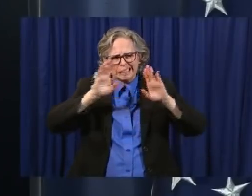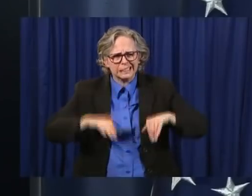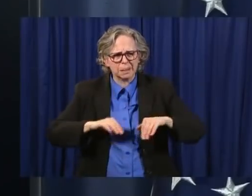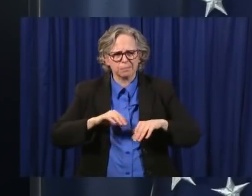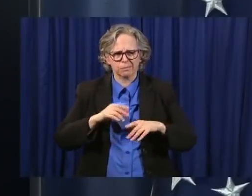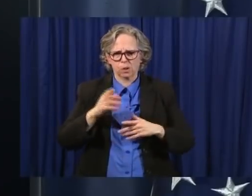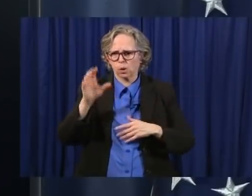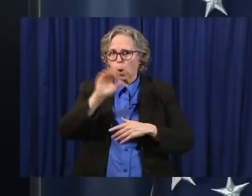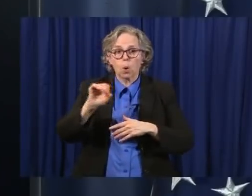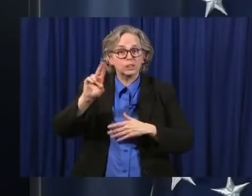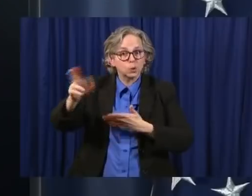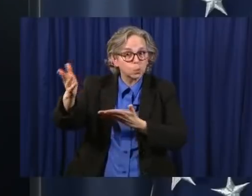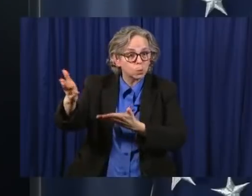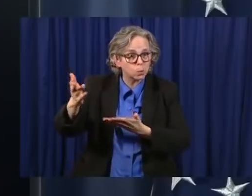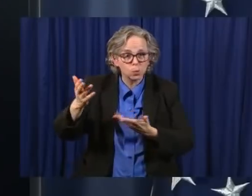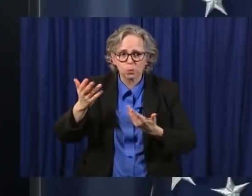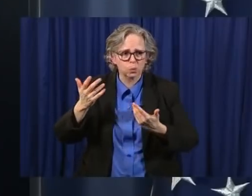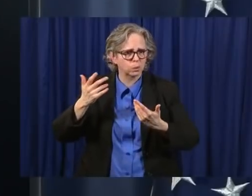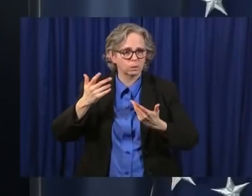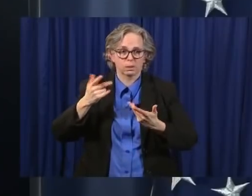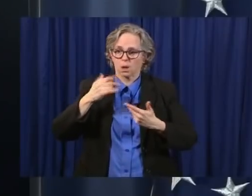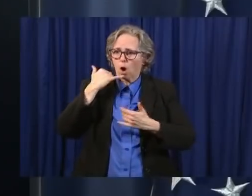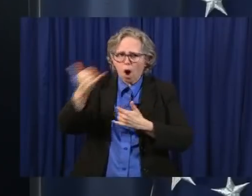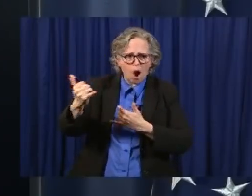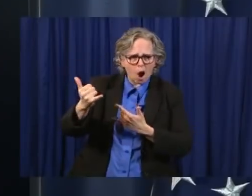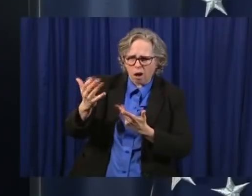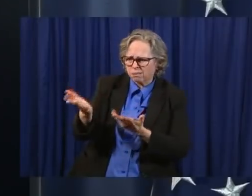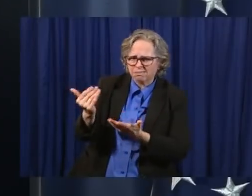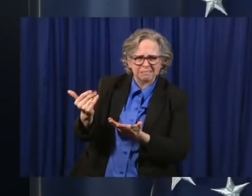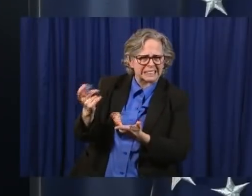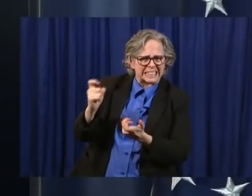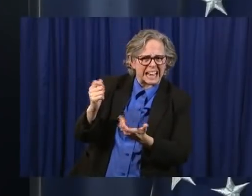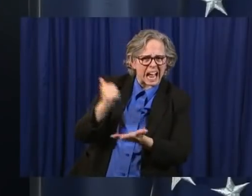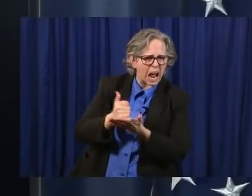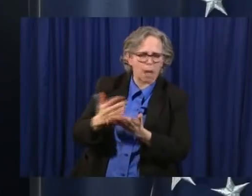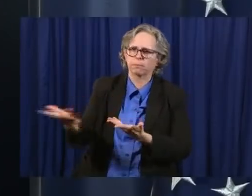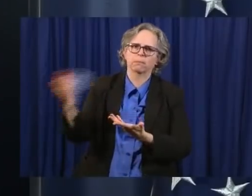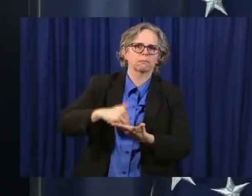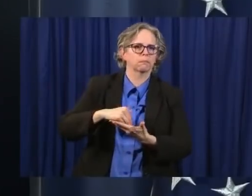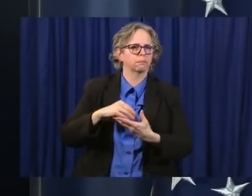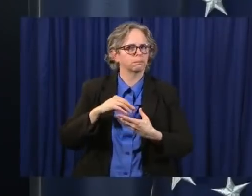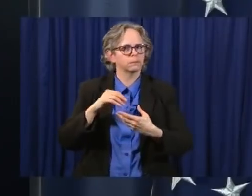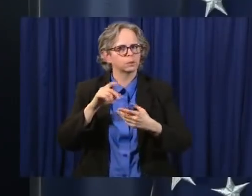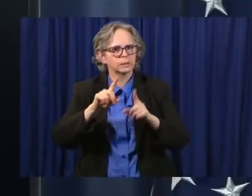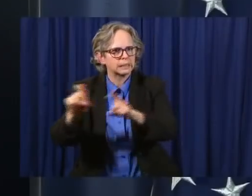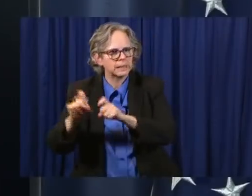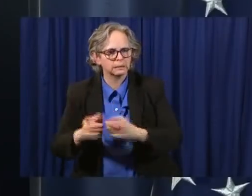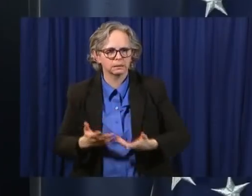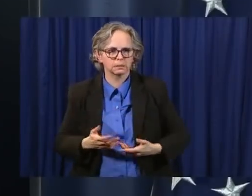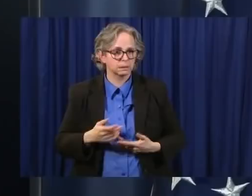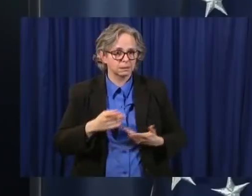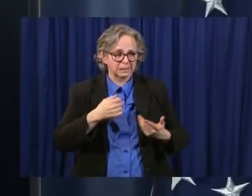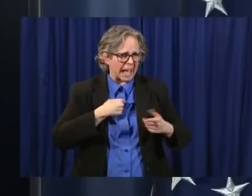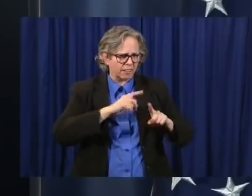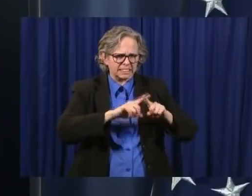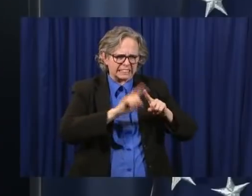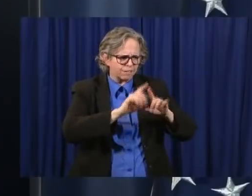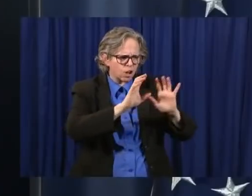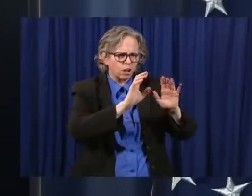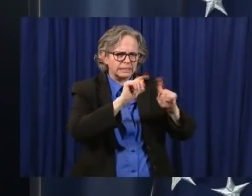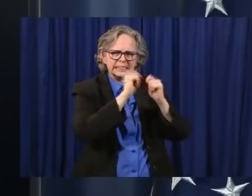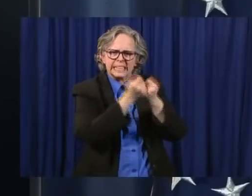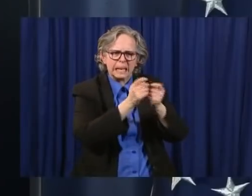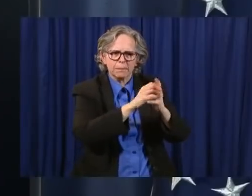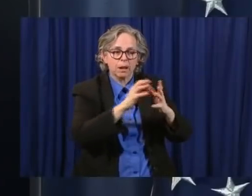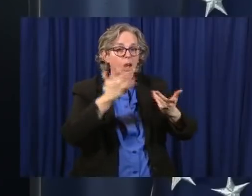fast-track the testing and, various things around PPE. We have teams of incarcerated adults whose job it is to